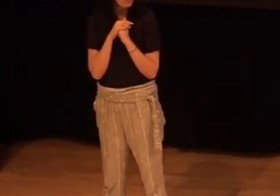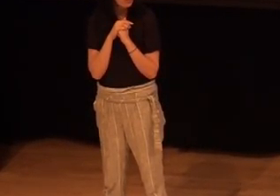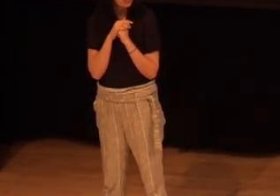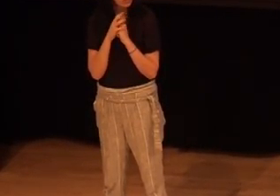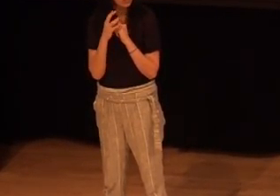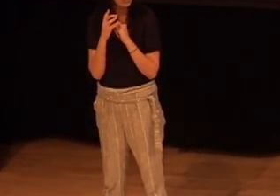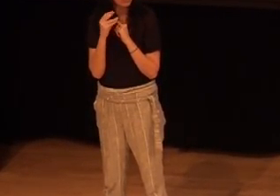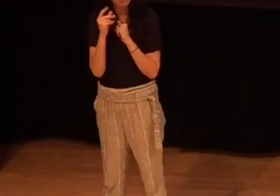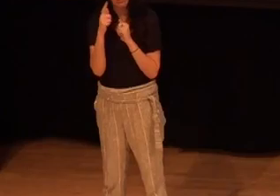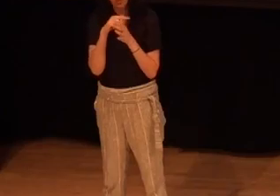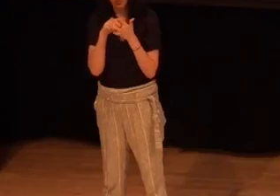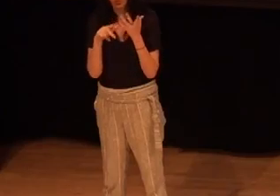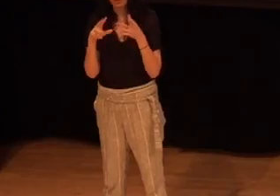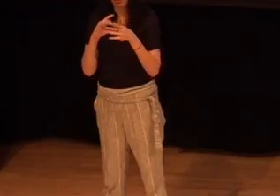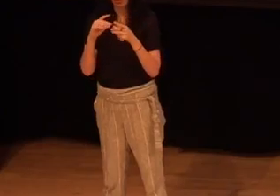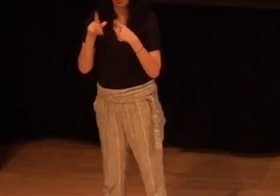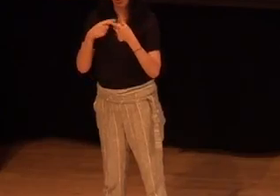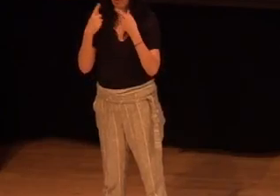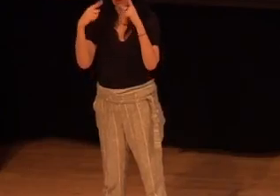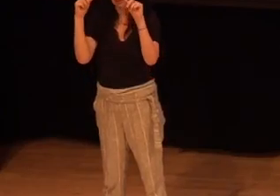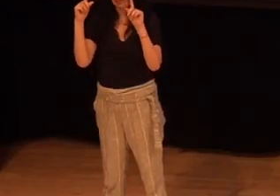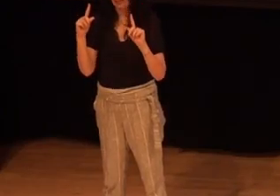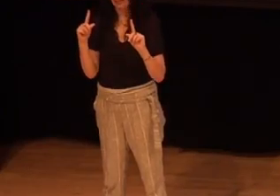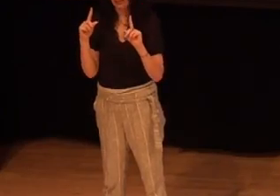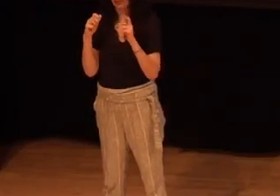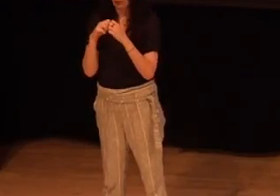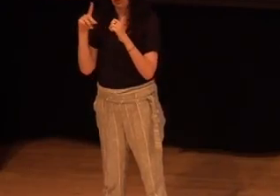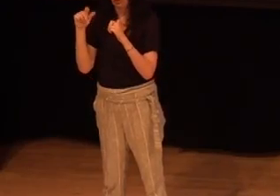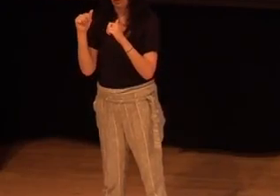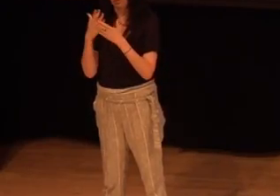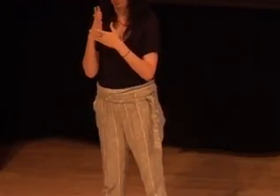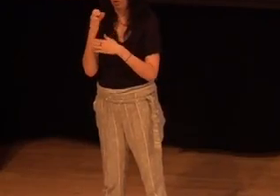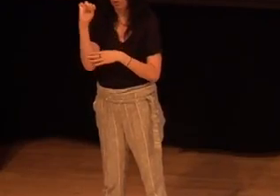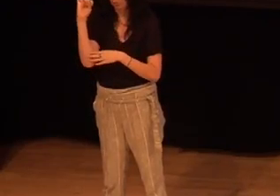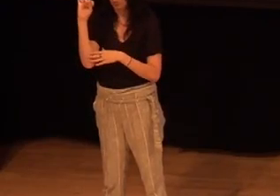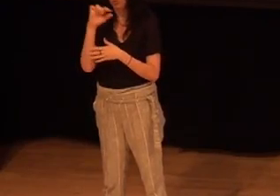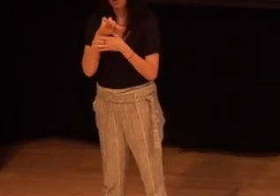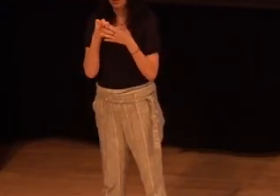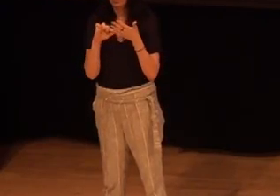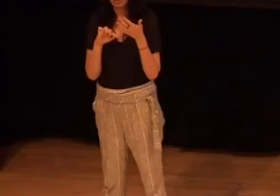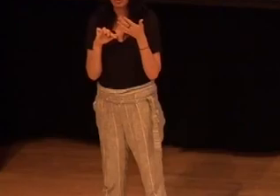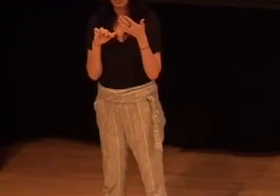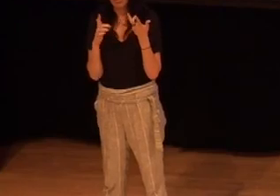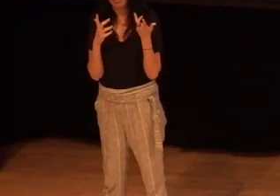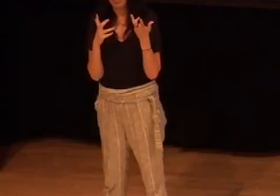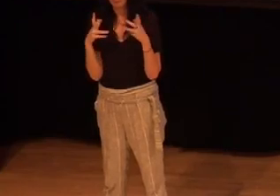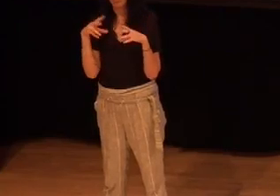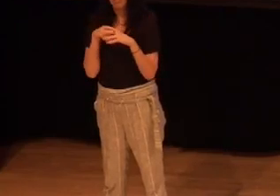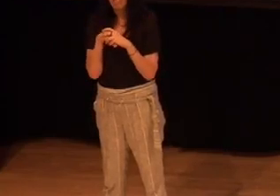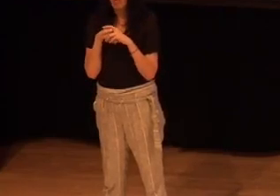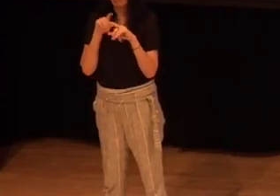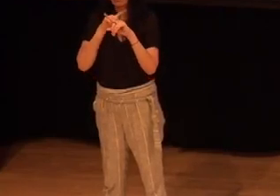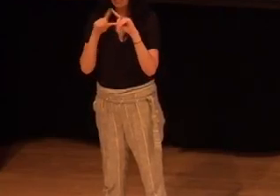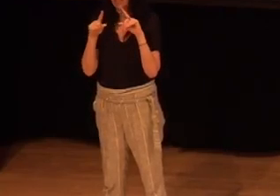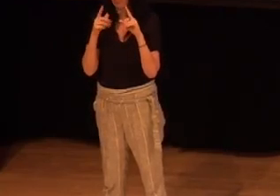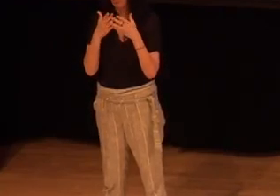talk about successes of the disability rights movement having to do with, you know, various